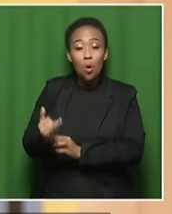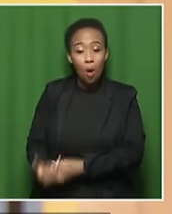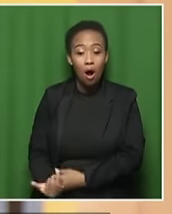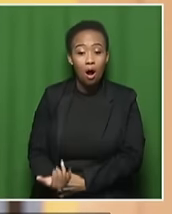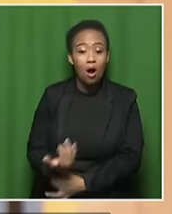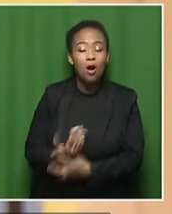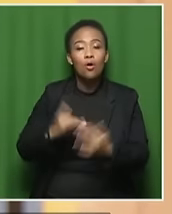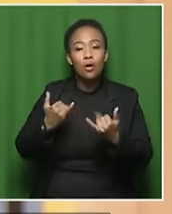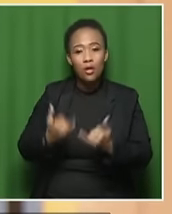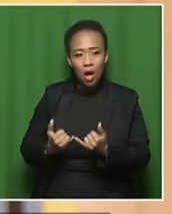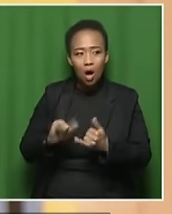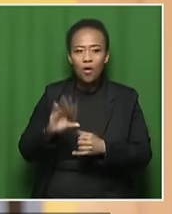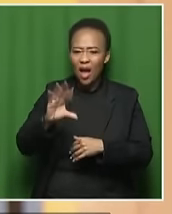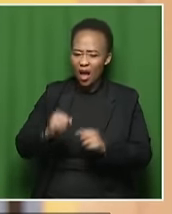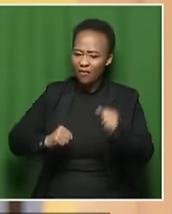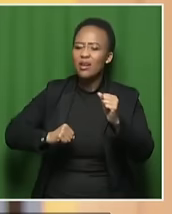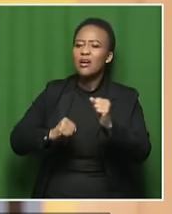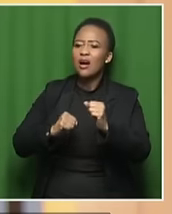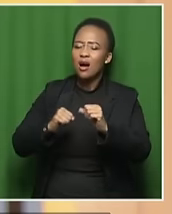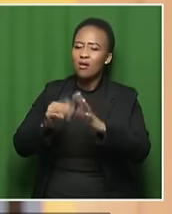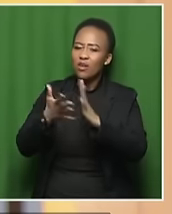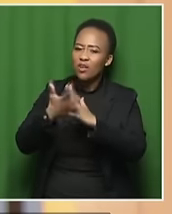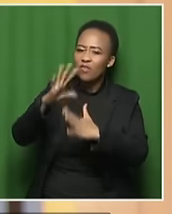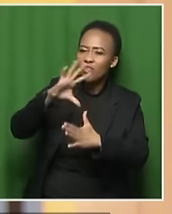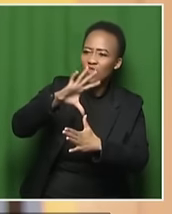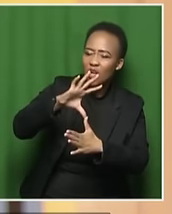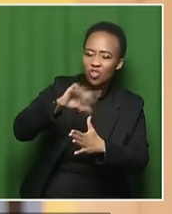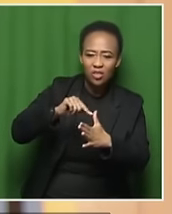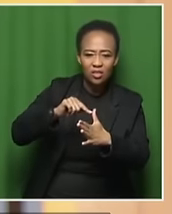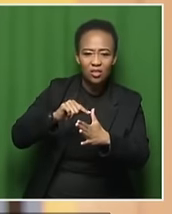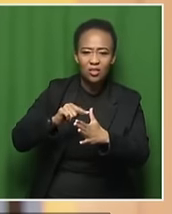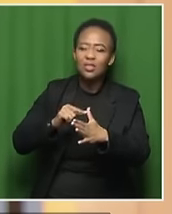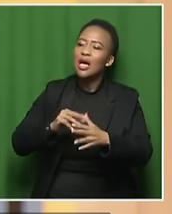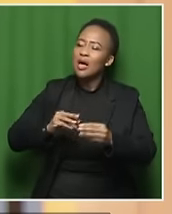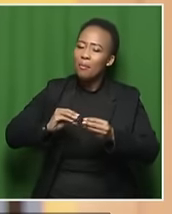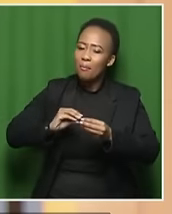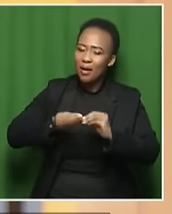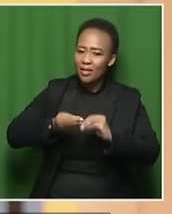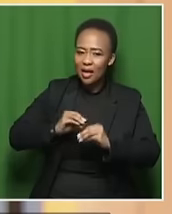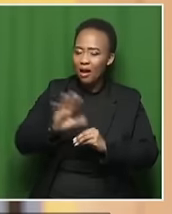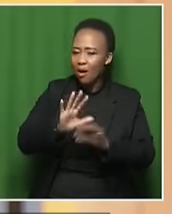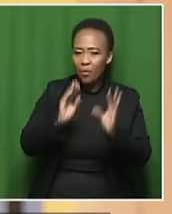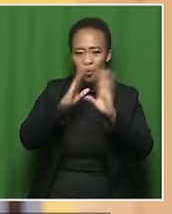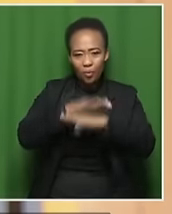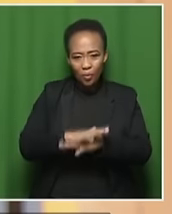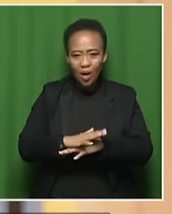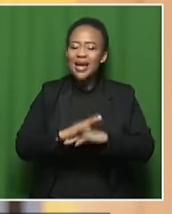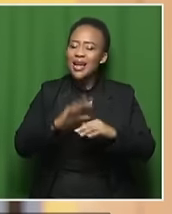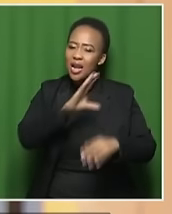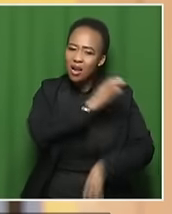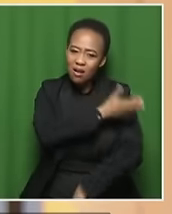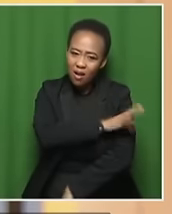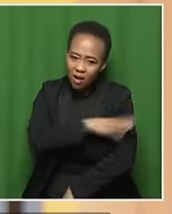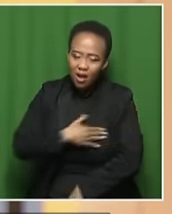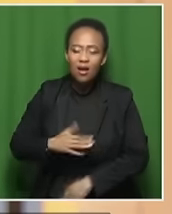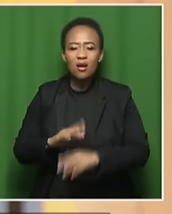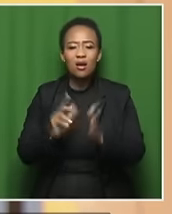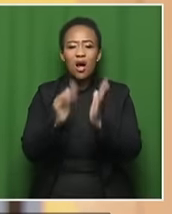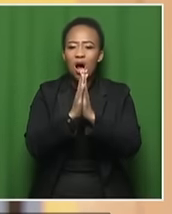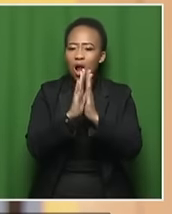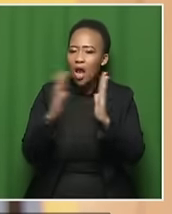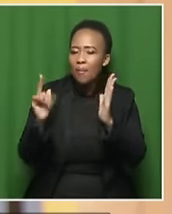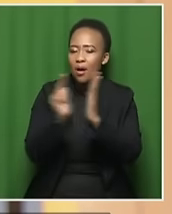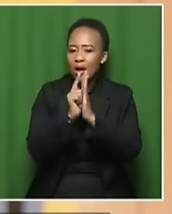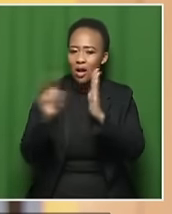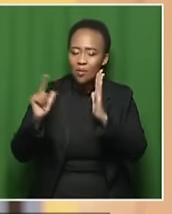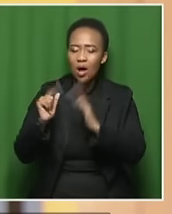infrastructure because there's no stealing in maintenance. They build clinics, they build libraries, they build police stations. 6 months